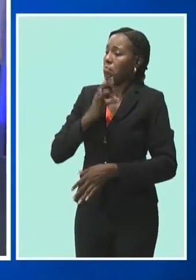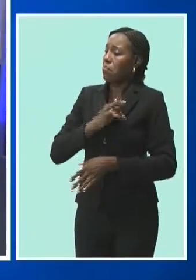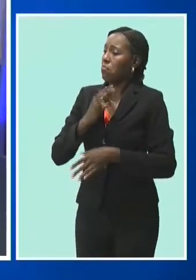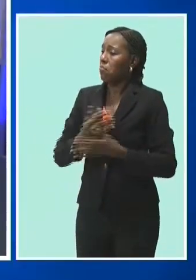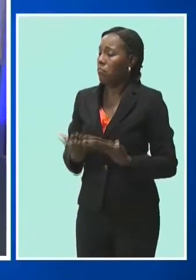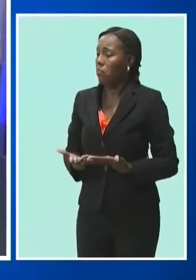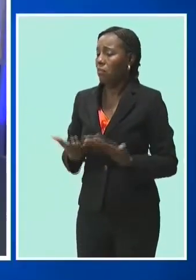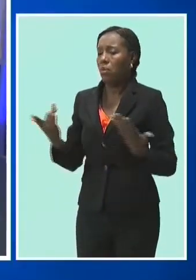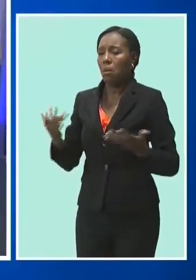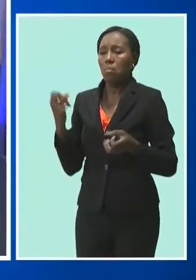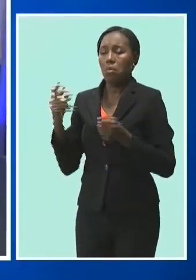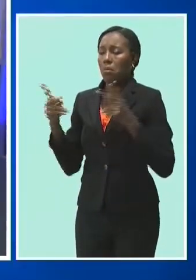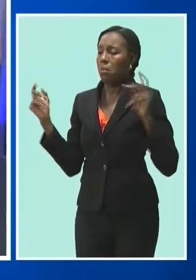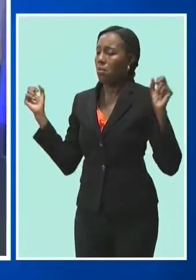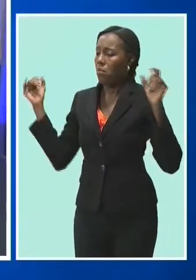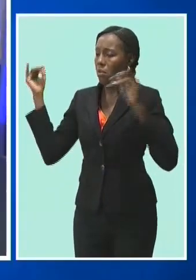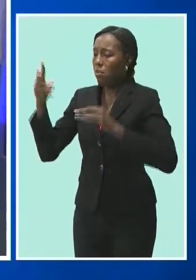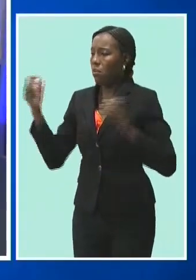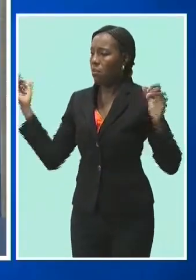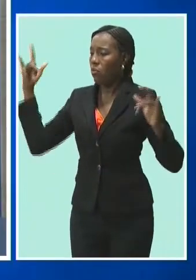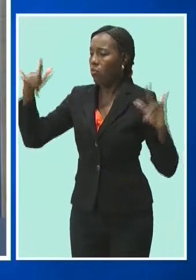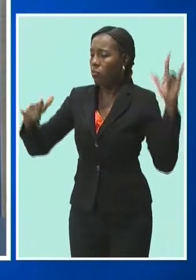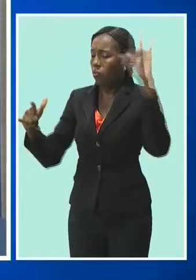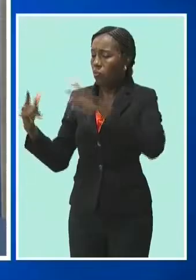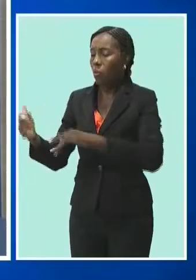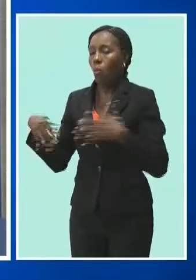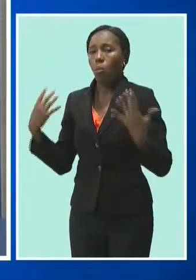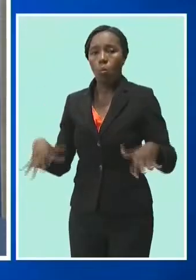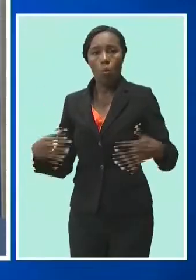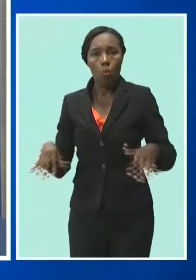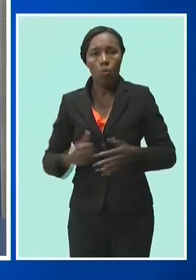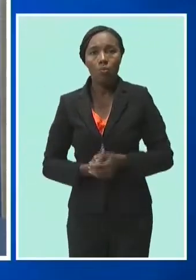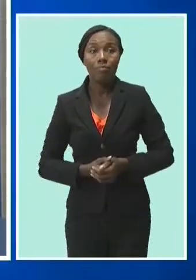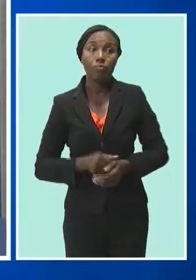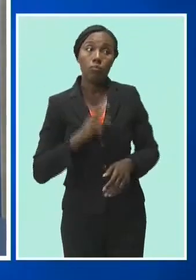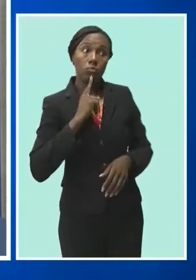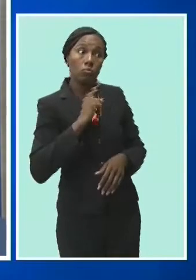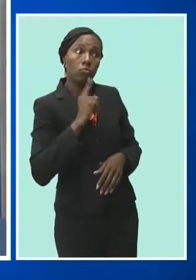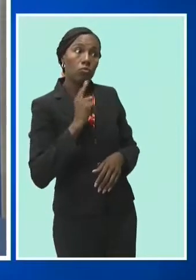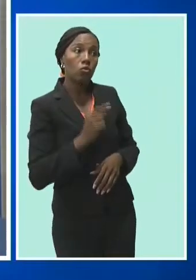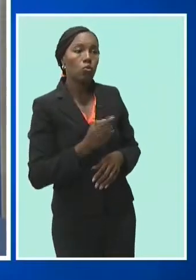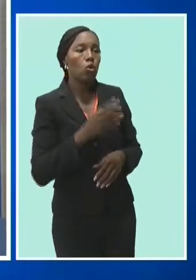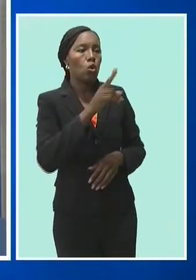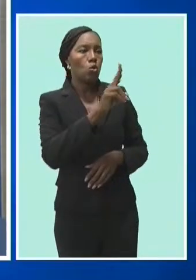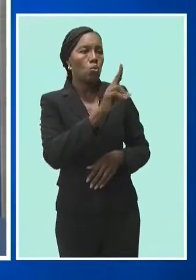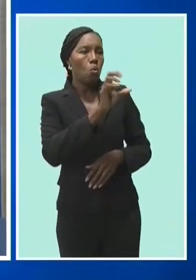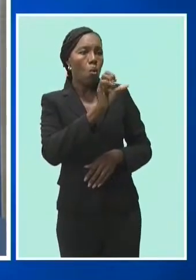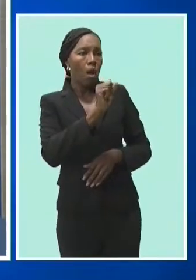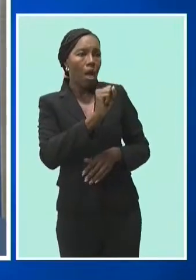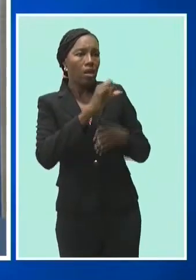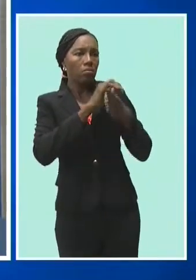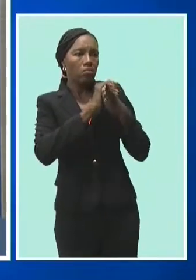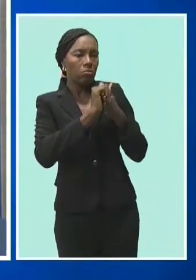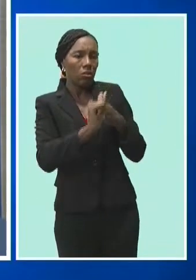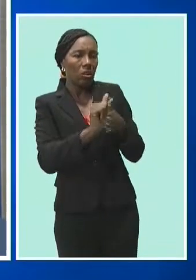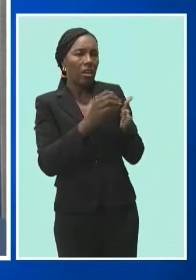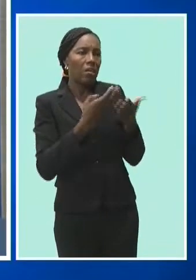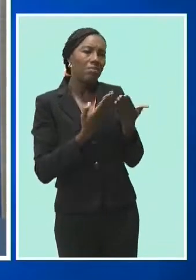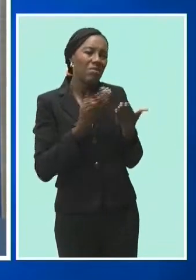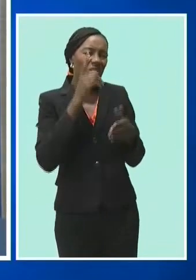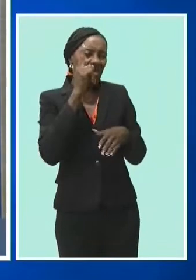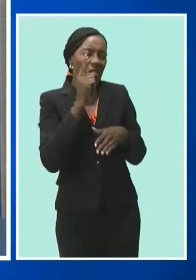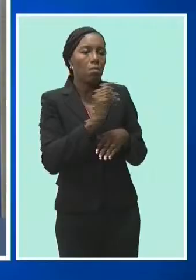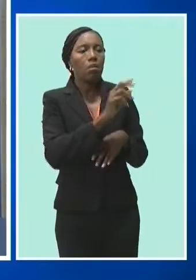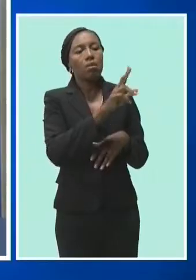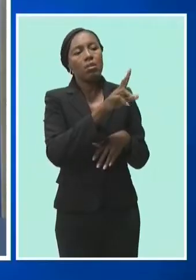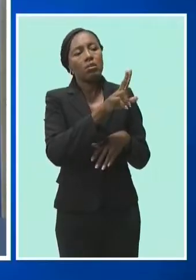talk to us about the spin-off benefit. Indeed, there is an estimated $20 million US in benefits. There's the initial stimulus